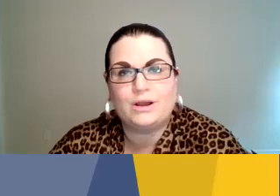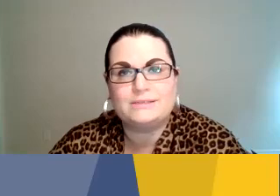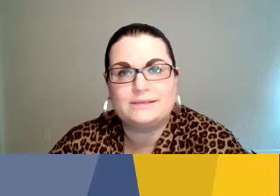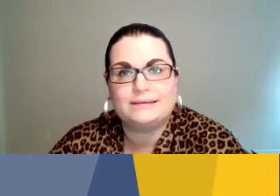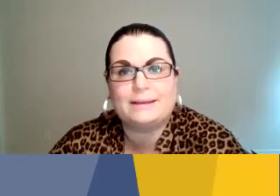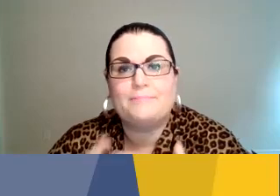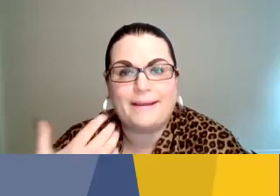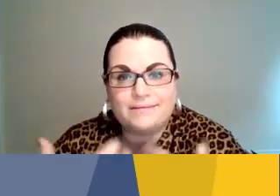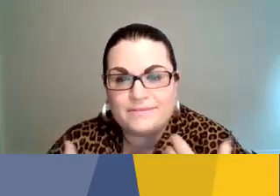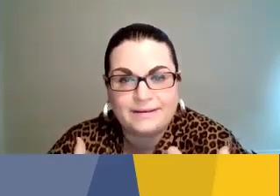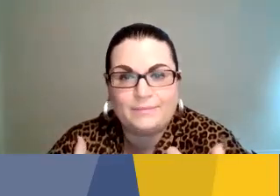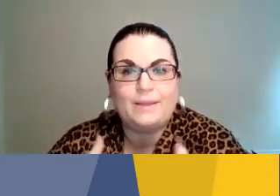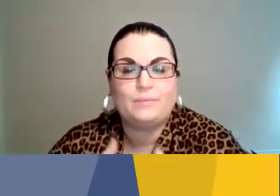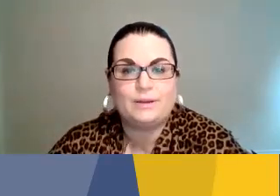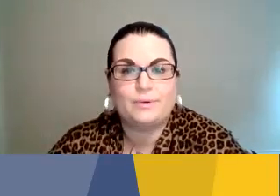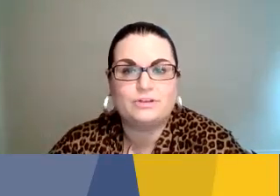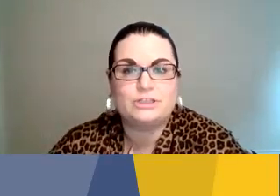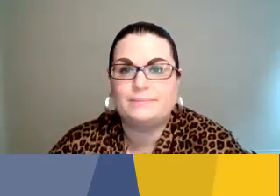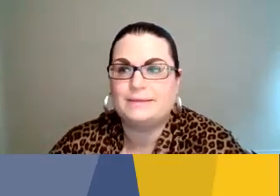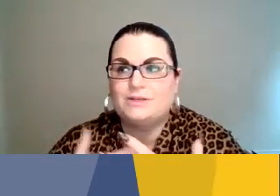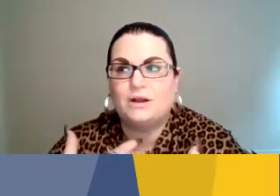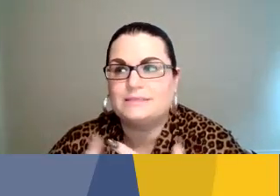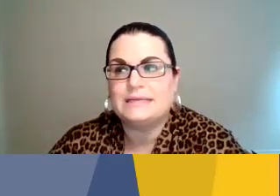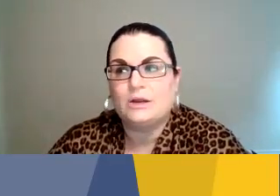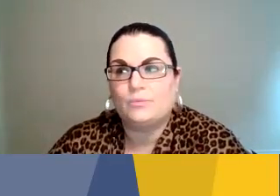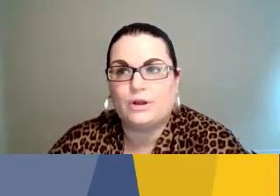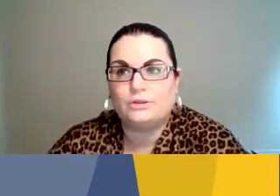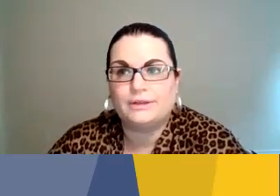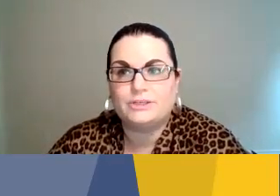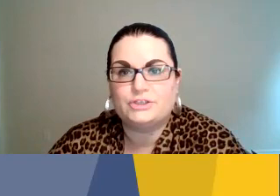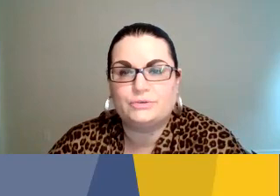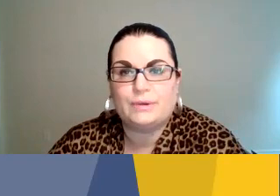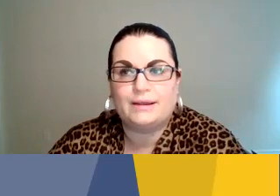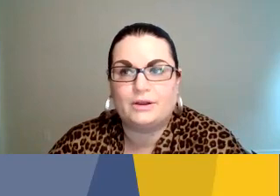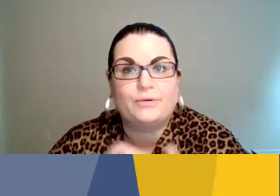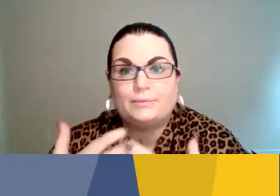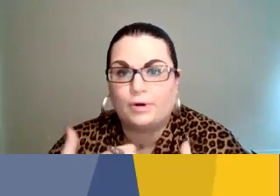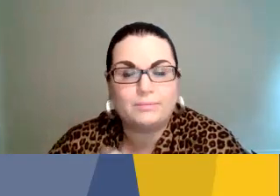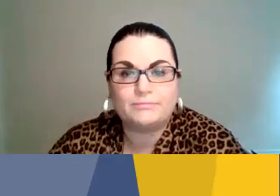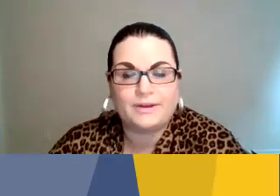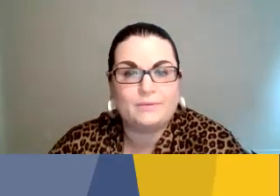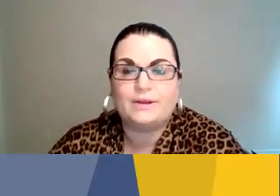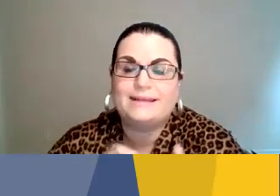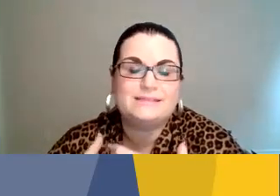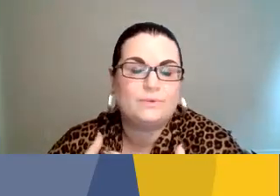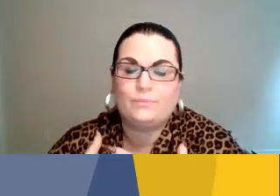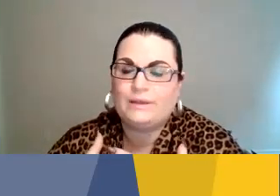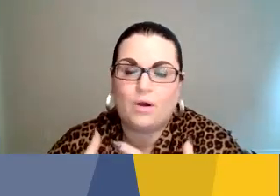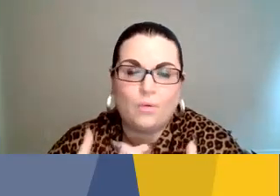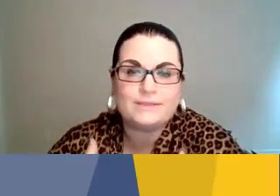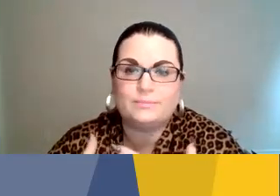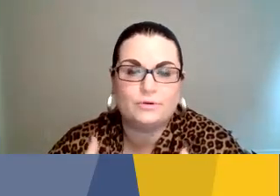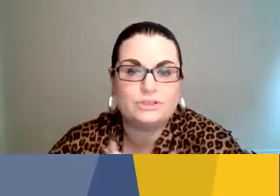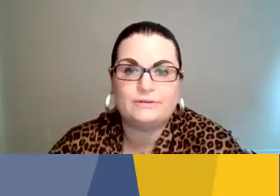we're not combative in any way when we approach them. We're not looking to create a problem for anyone.